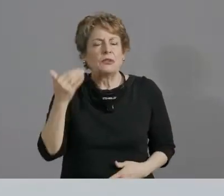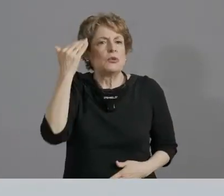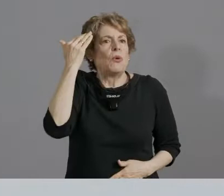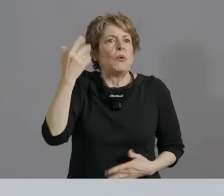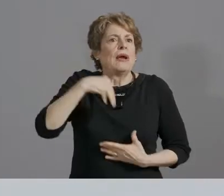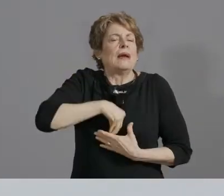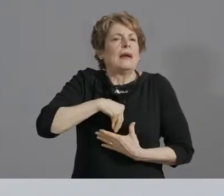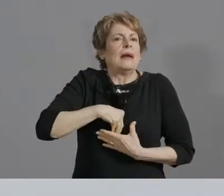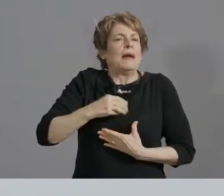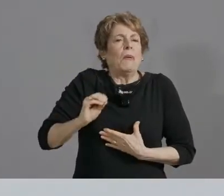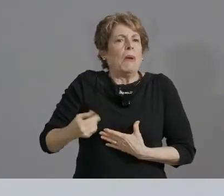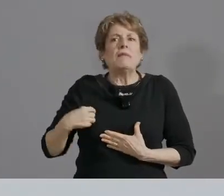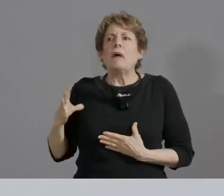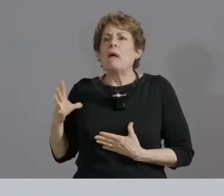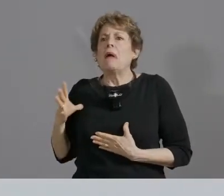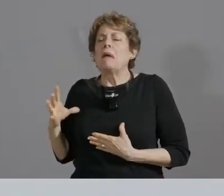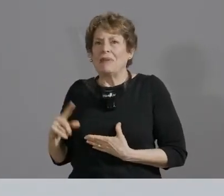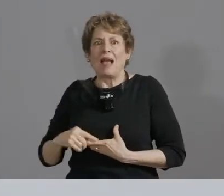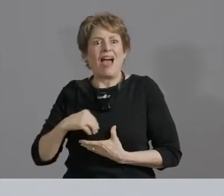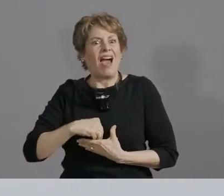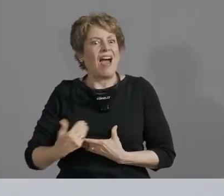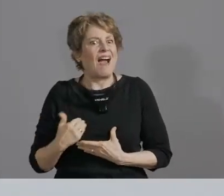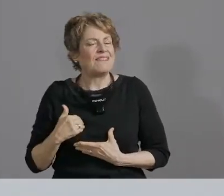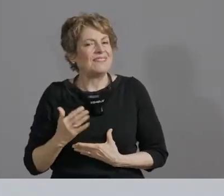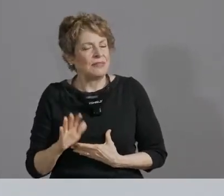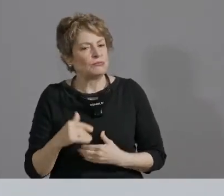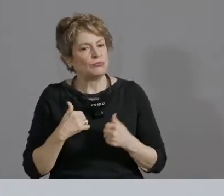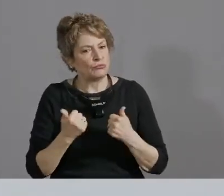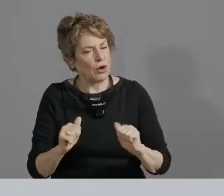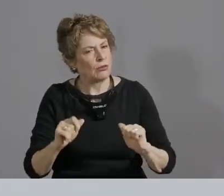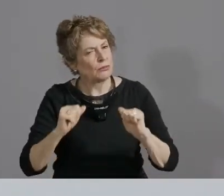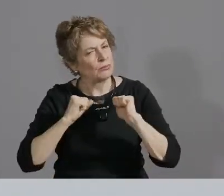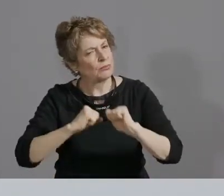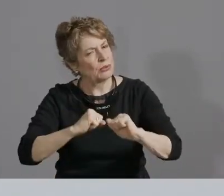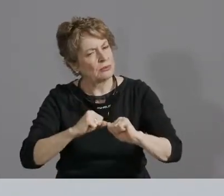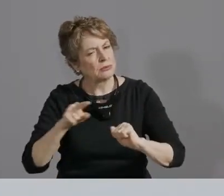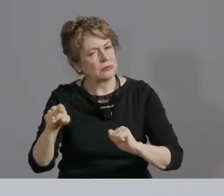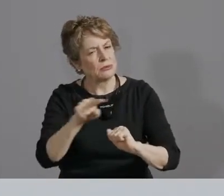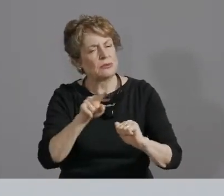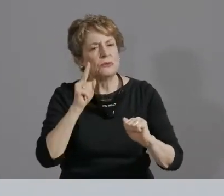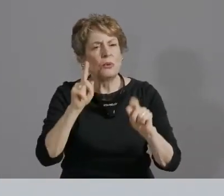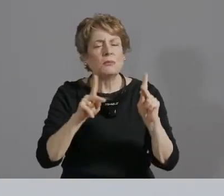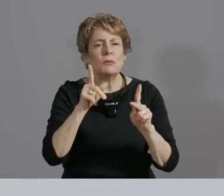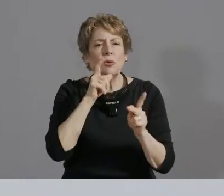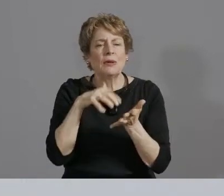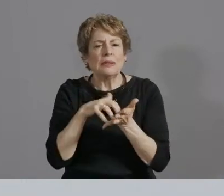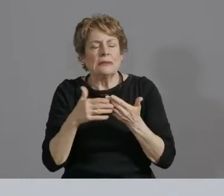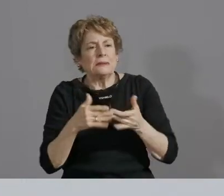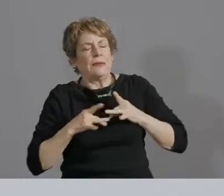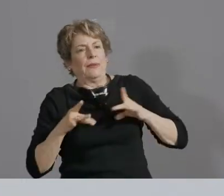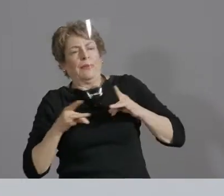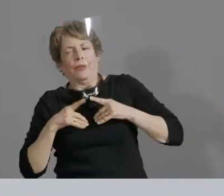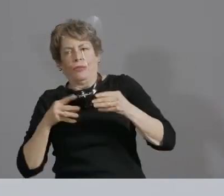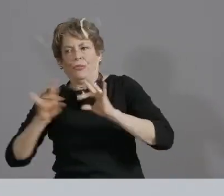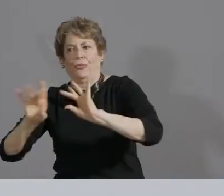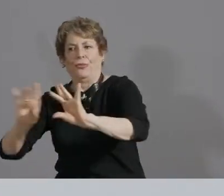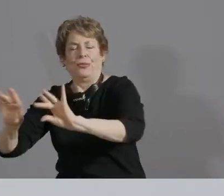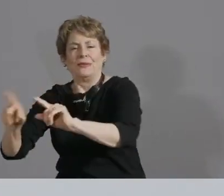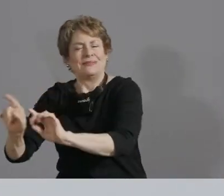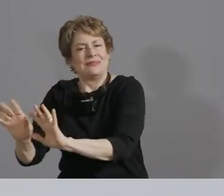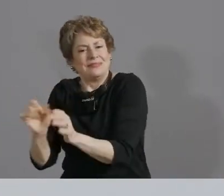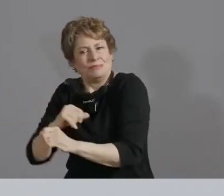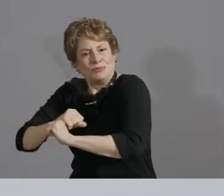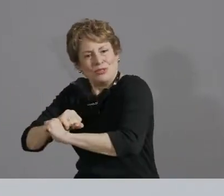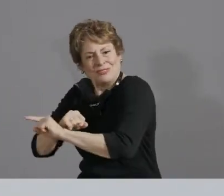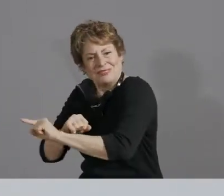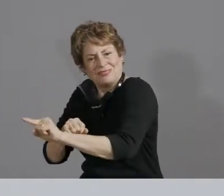vulnerable individuals from having COVID even come into contact with them. So it's always good to know what your status is, especially if you're going to be